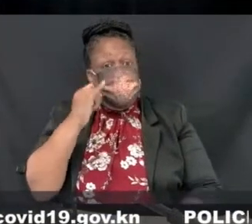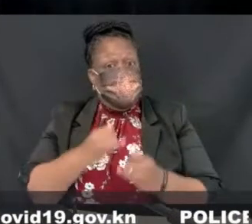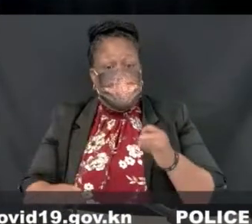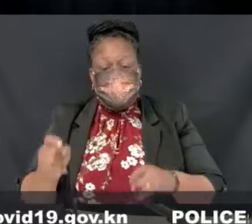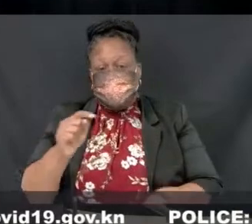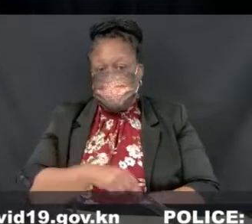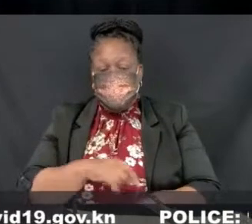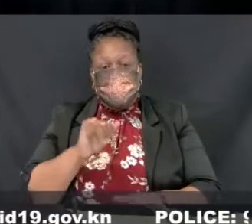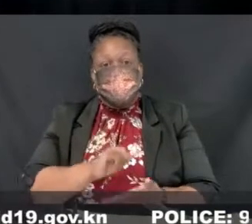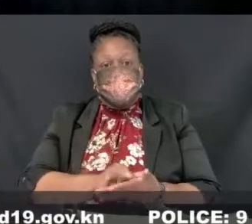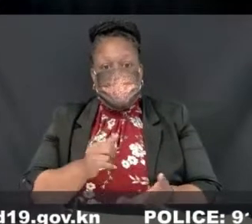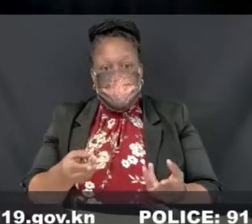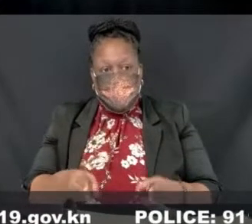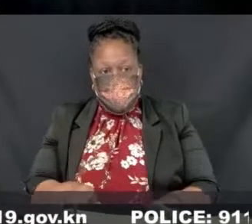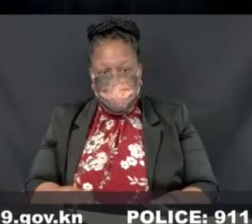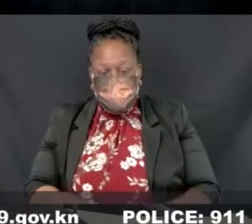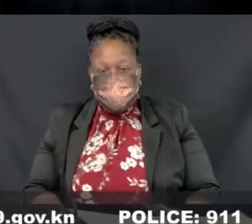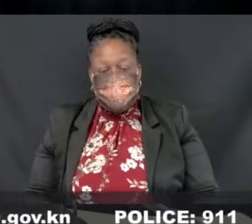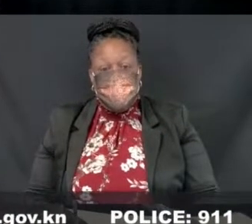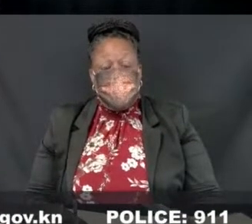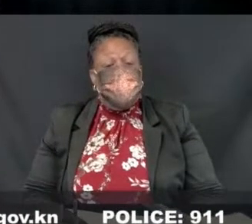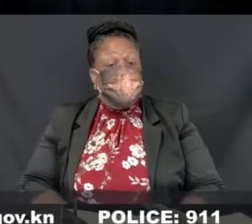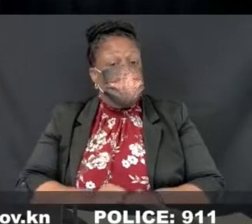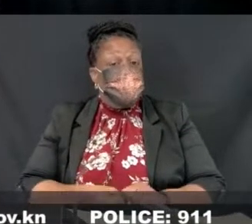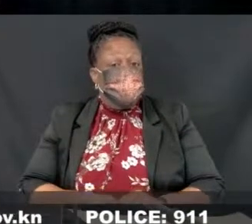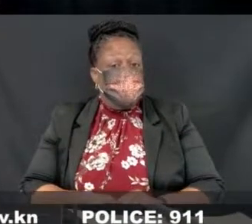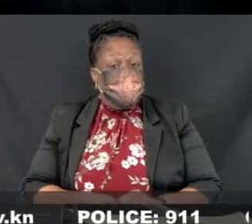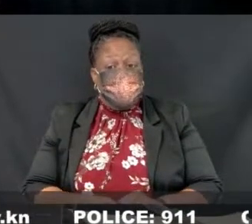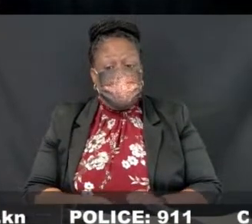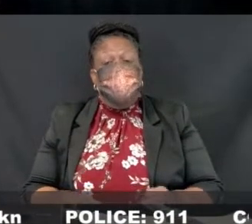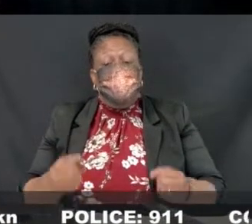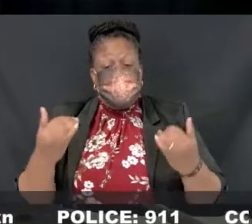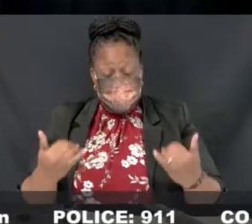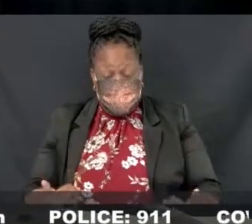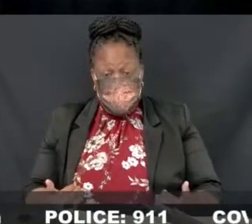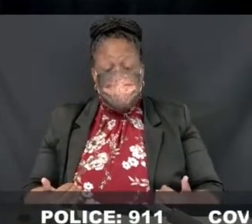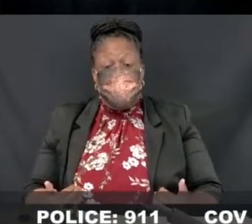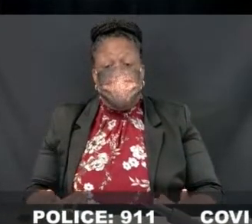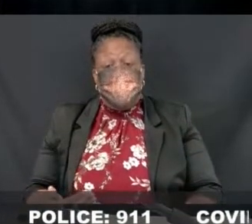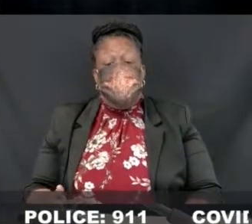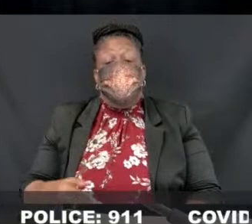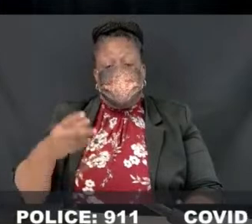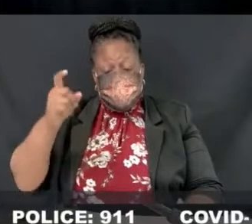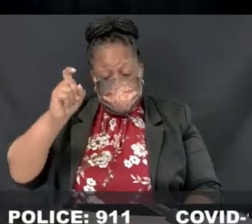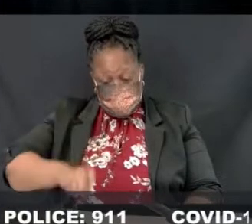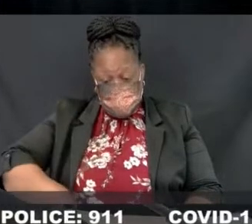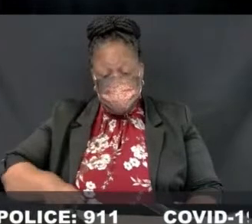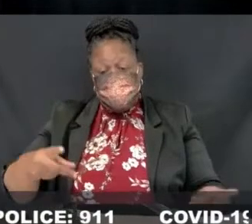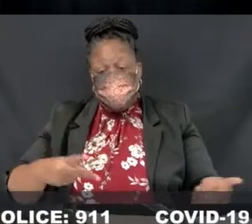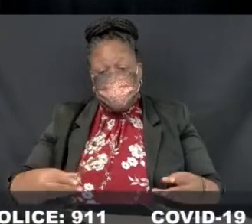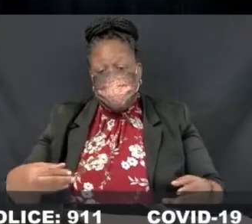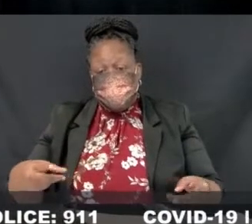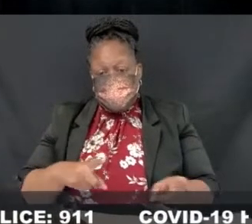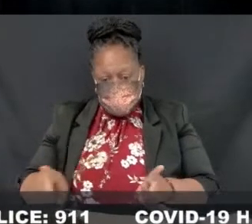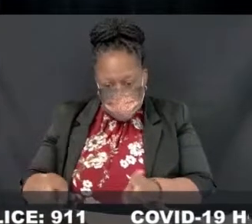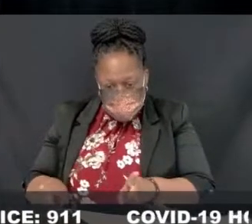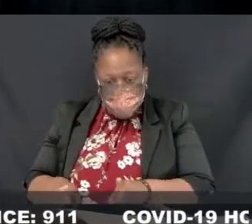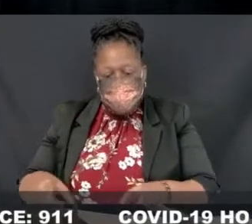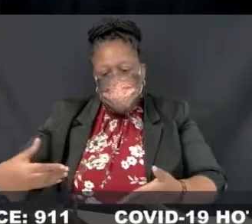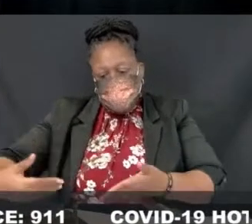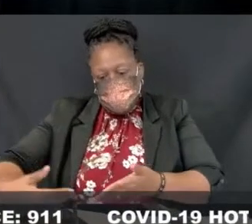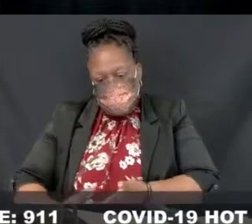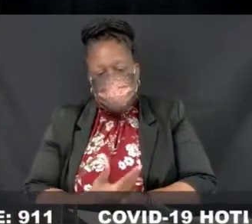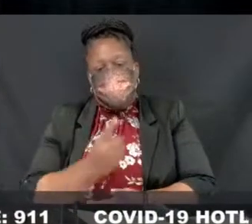information is more or less outdated and a need to update these statistics.